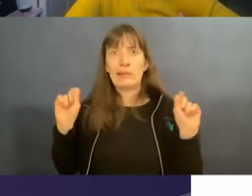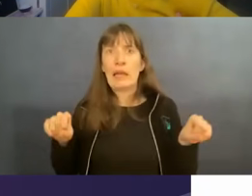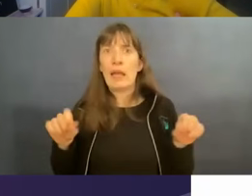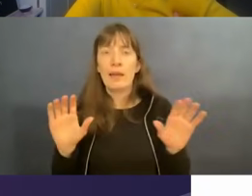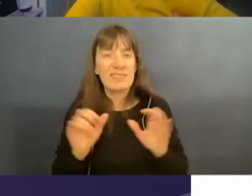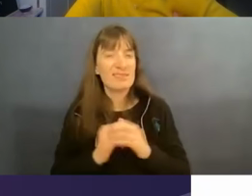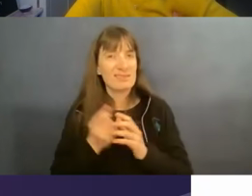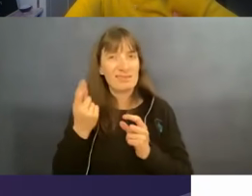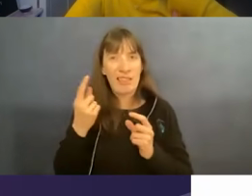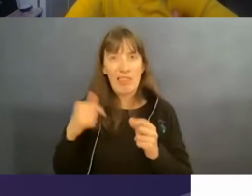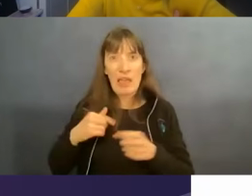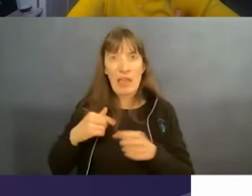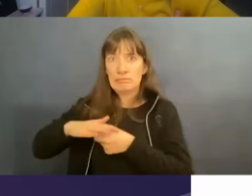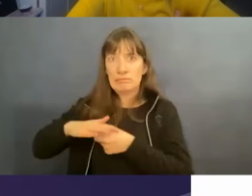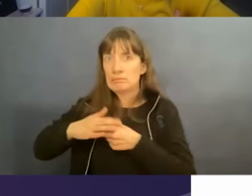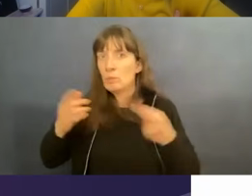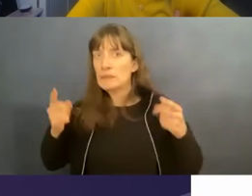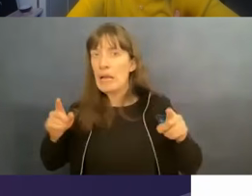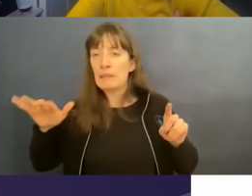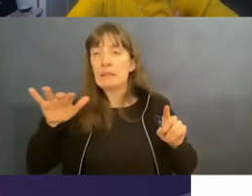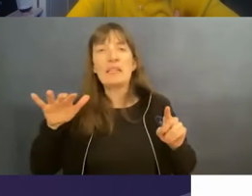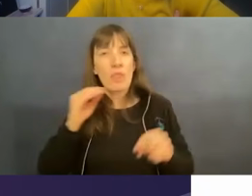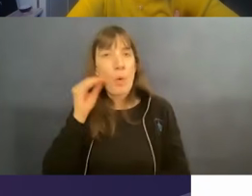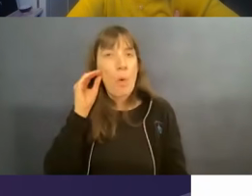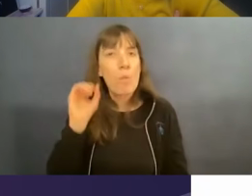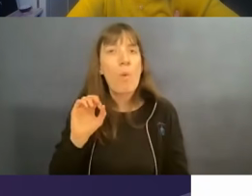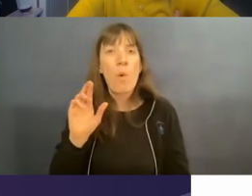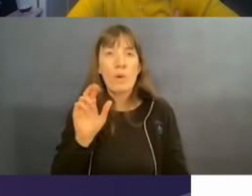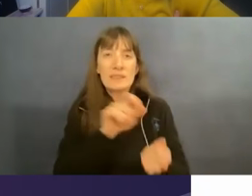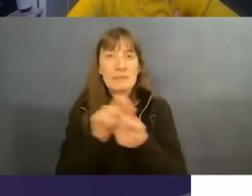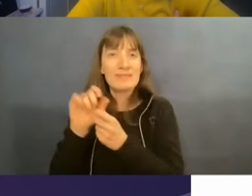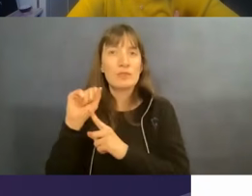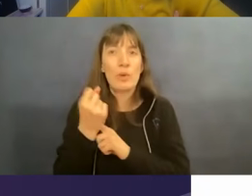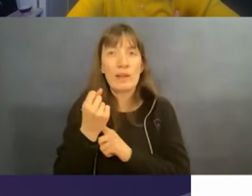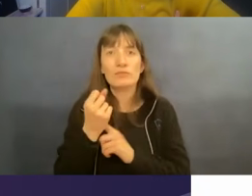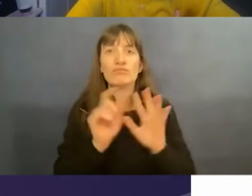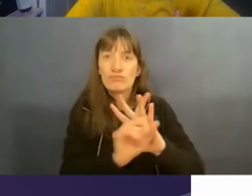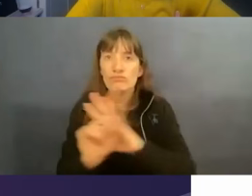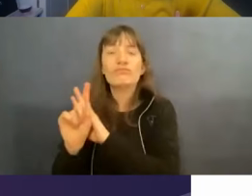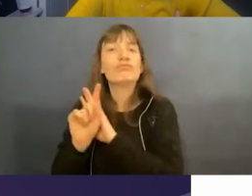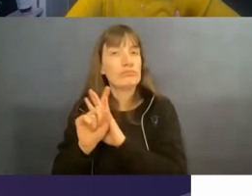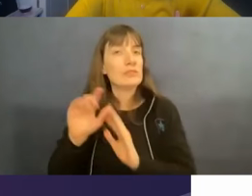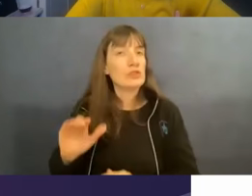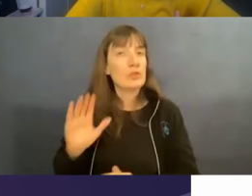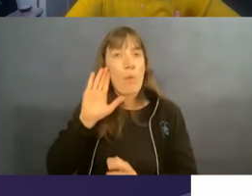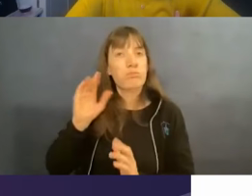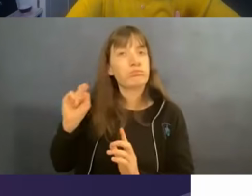that tension within the home or within certain circumstances. And I think one